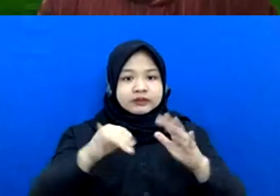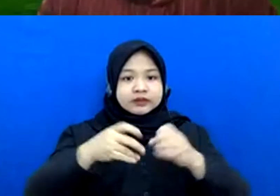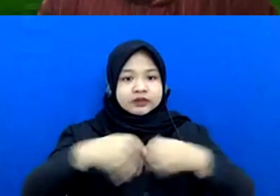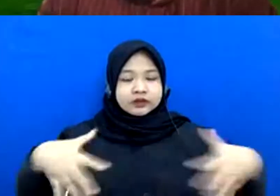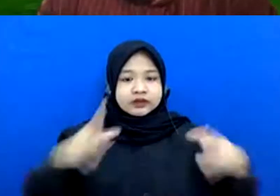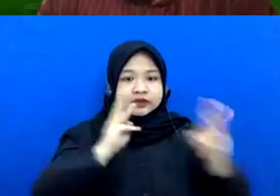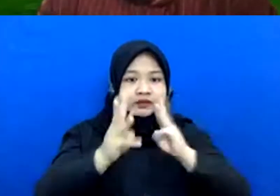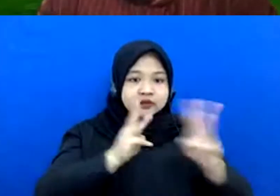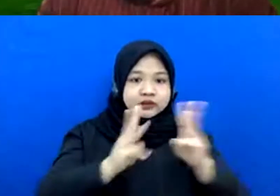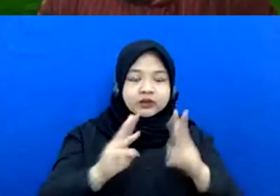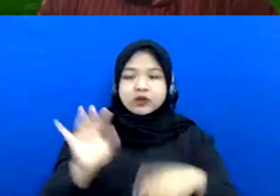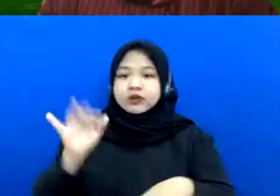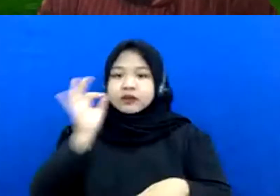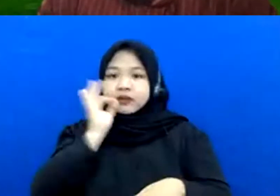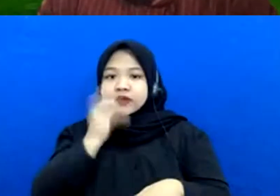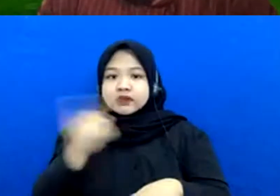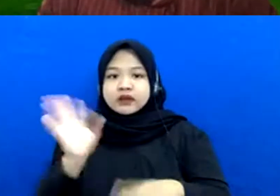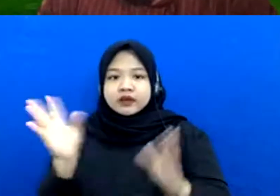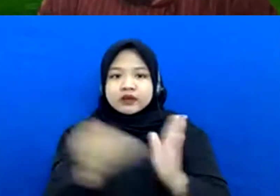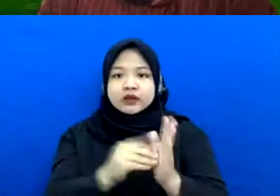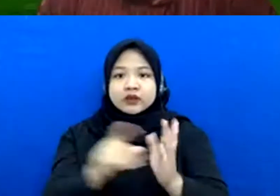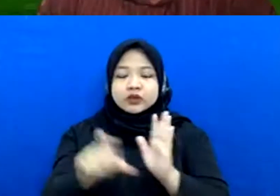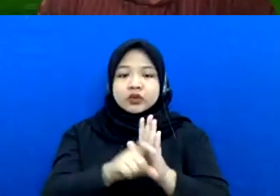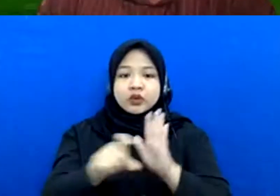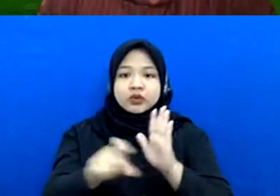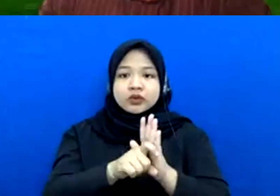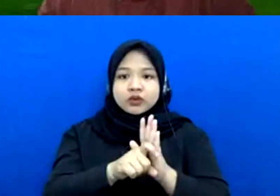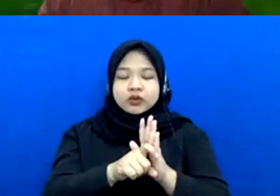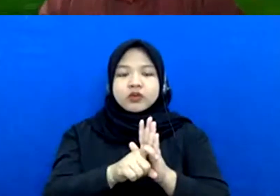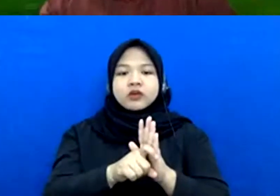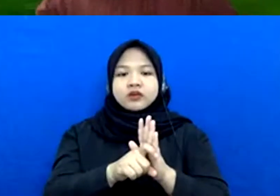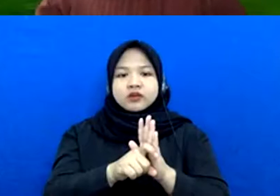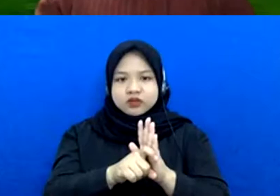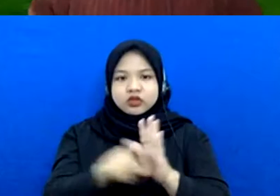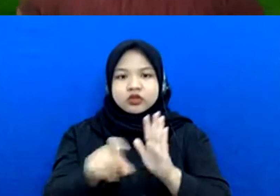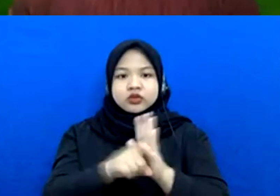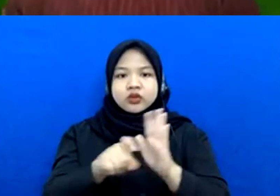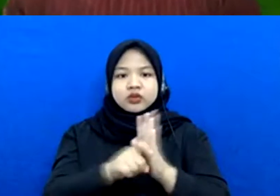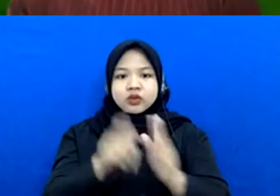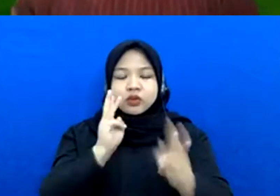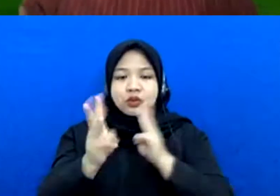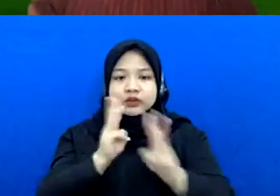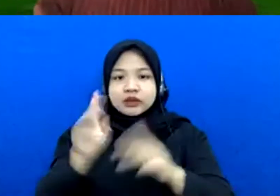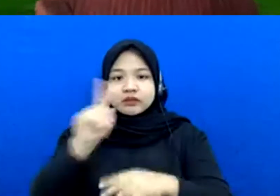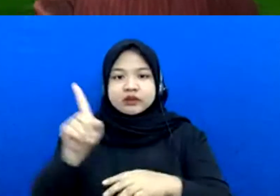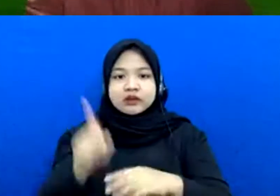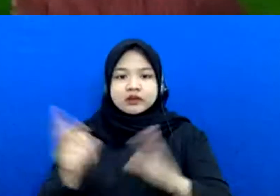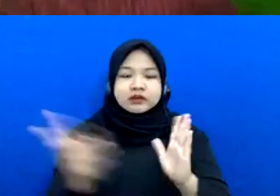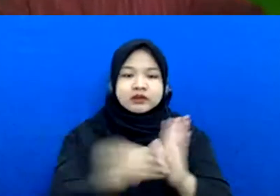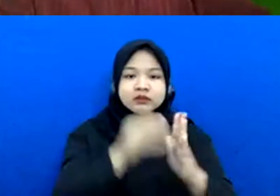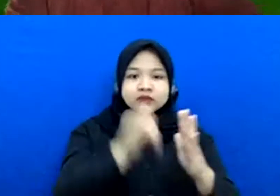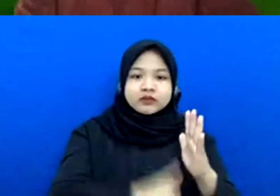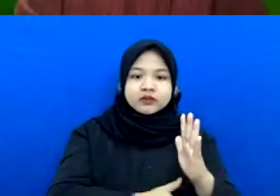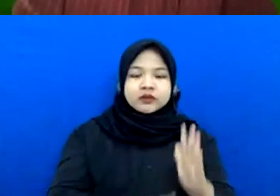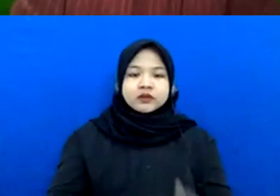I'm sorry, we didn't include the example of Okay. qualitative interview question in our